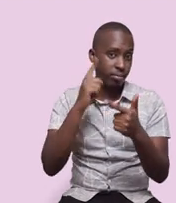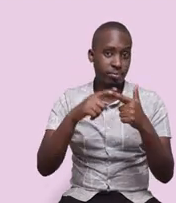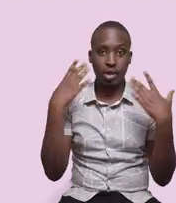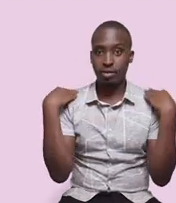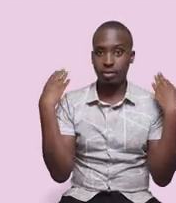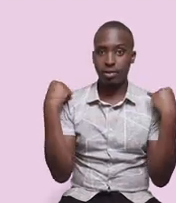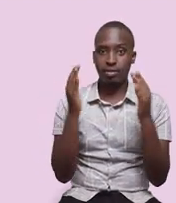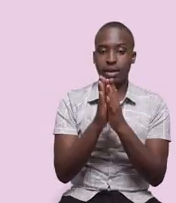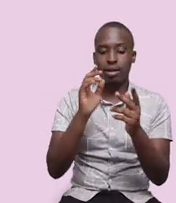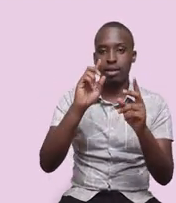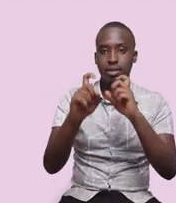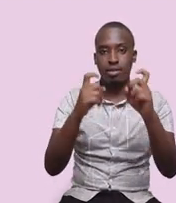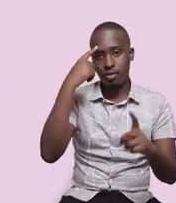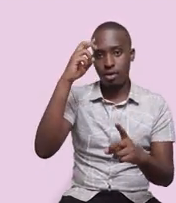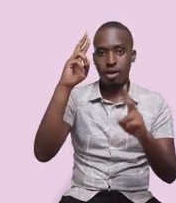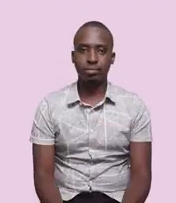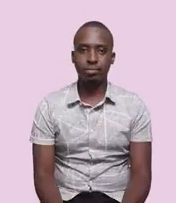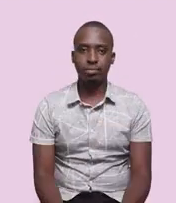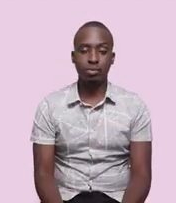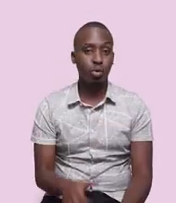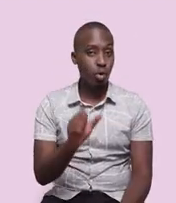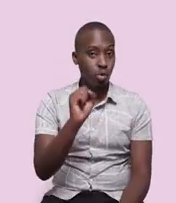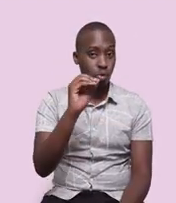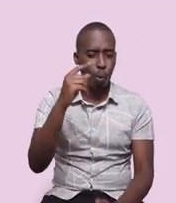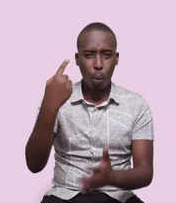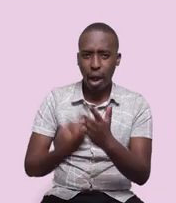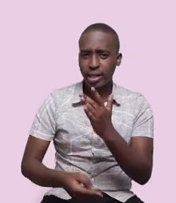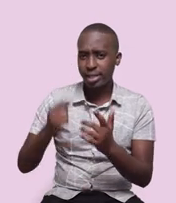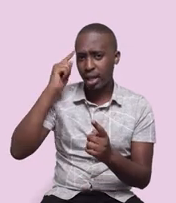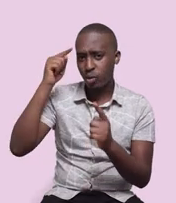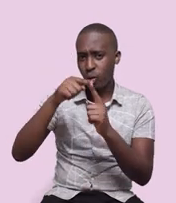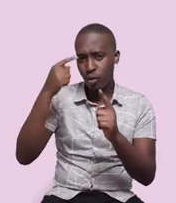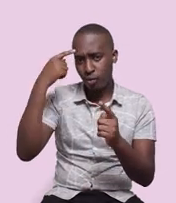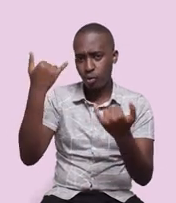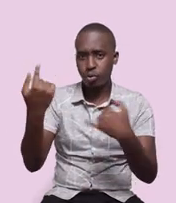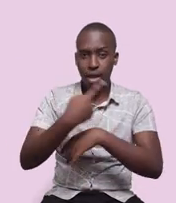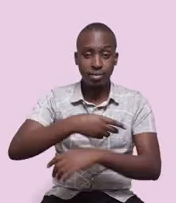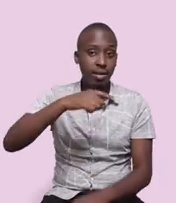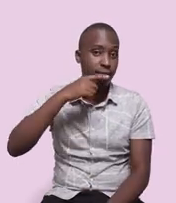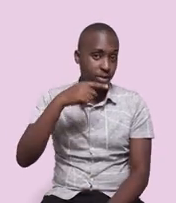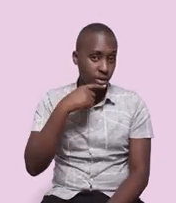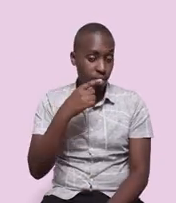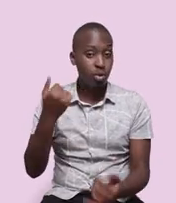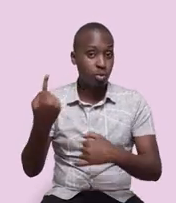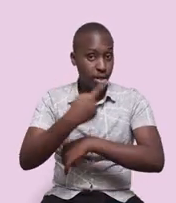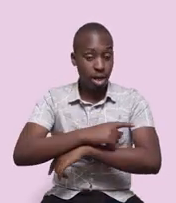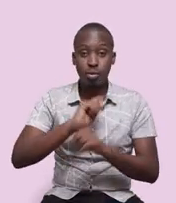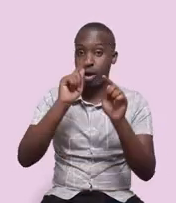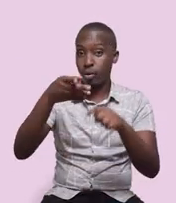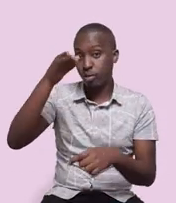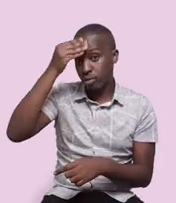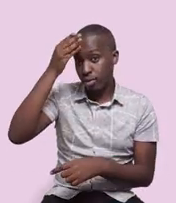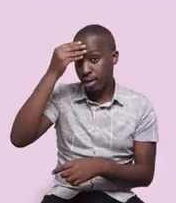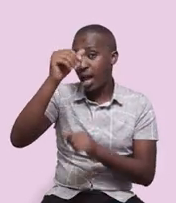and test for each topic. So, what is the goal of today's lesson? Today, we are going